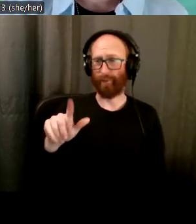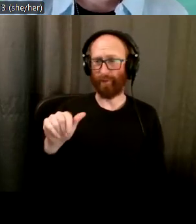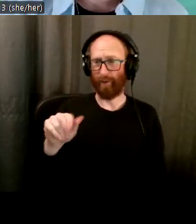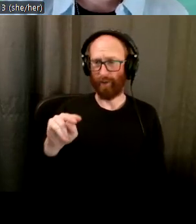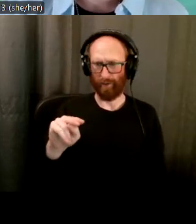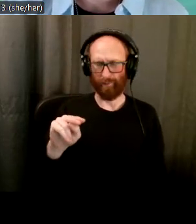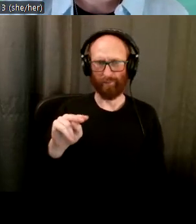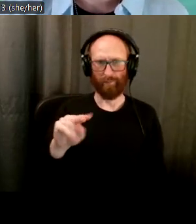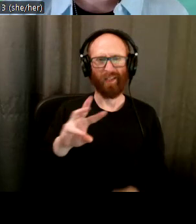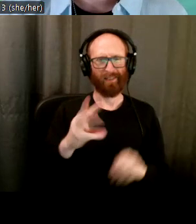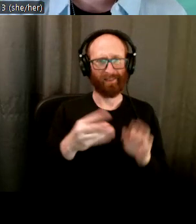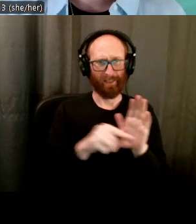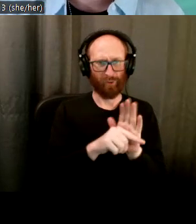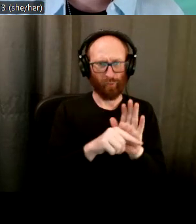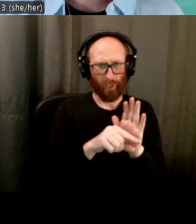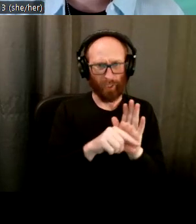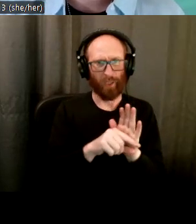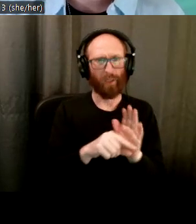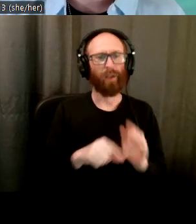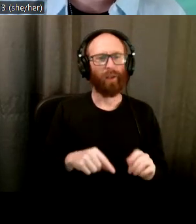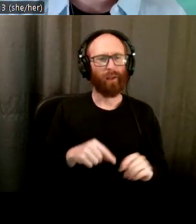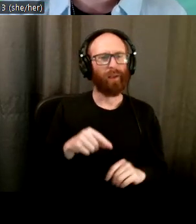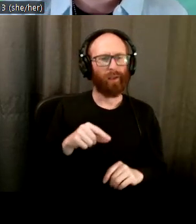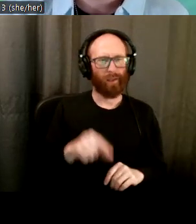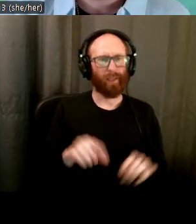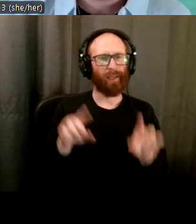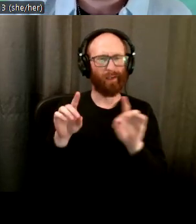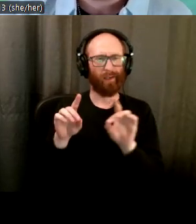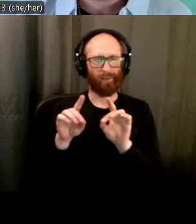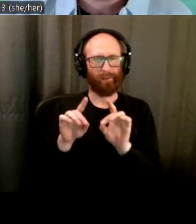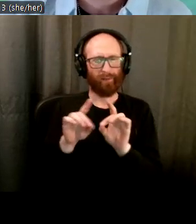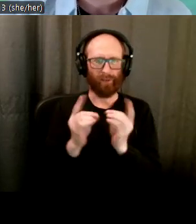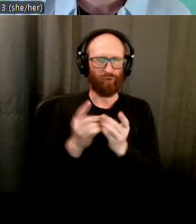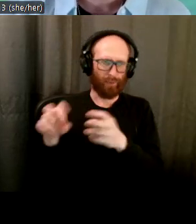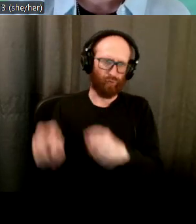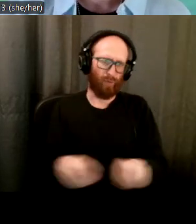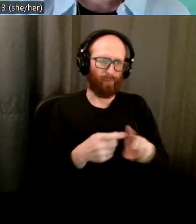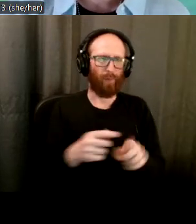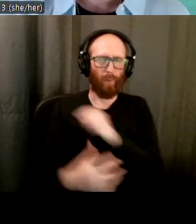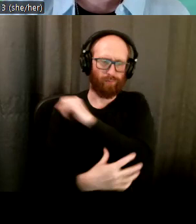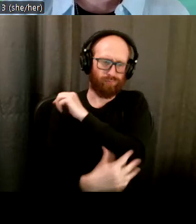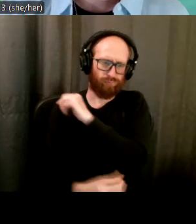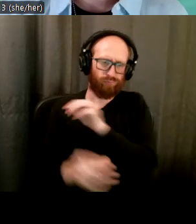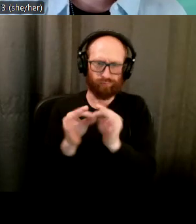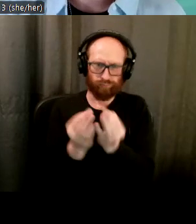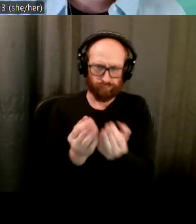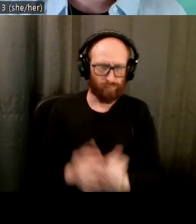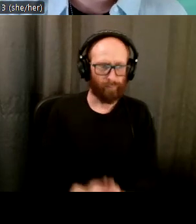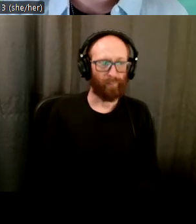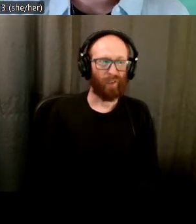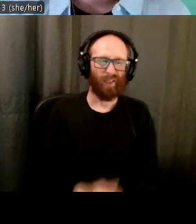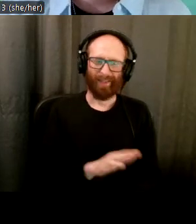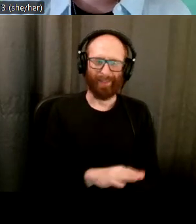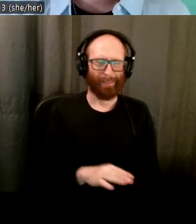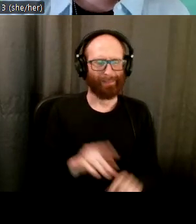a sixth grader, was a district transfer from a low-income family. He had very low